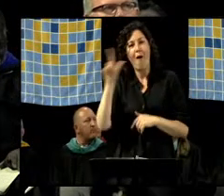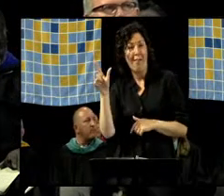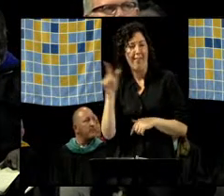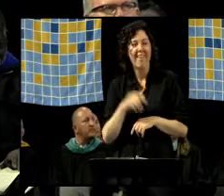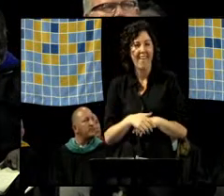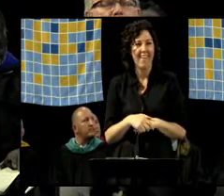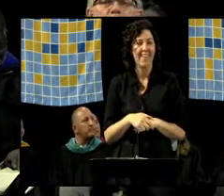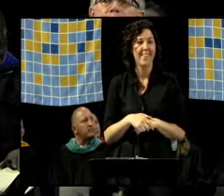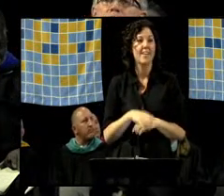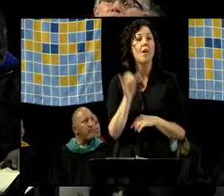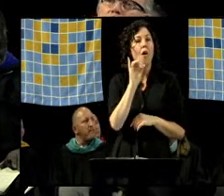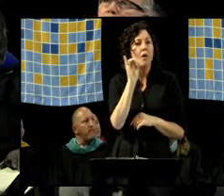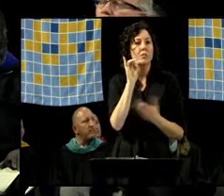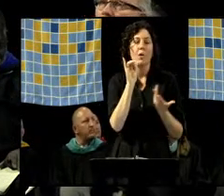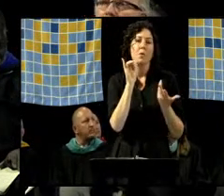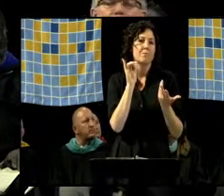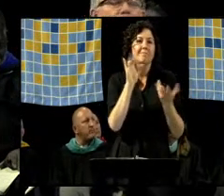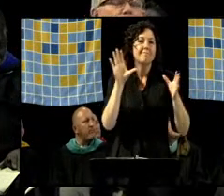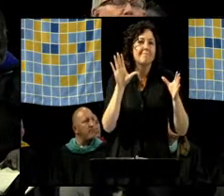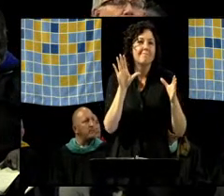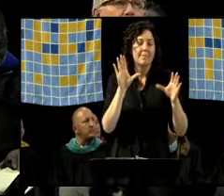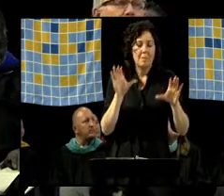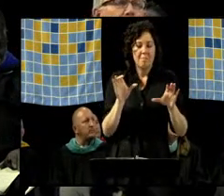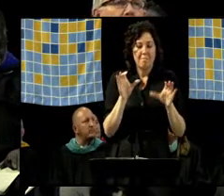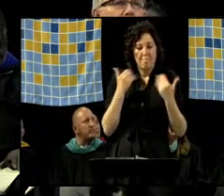Lastly, above all else, just be yourself.